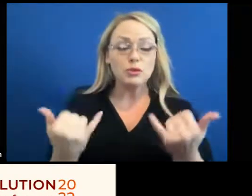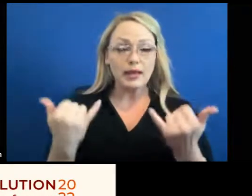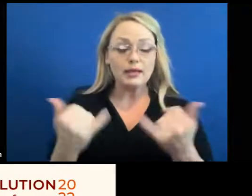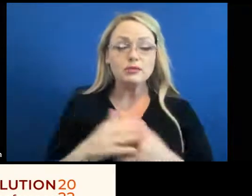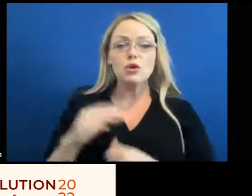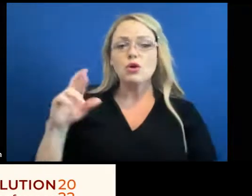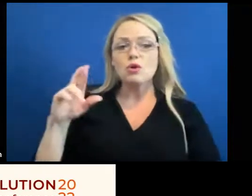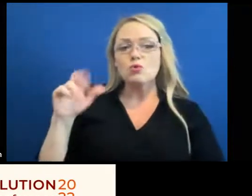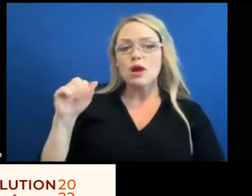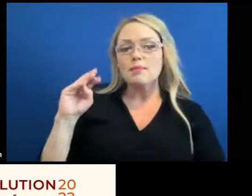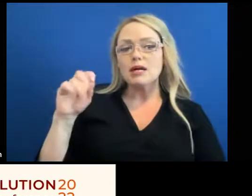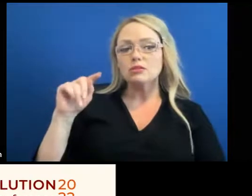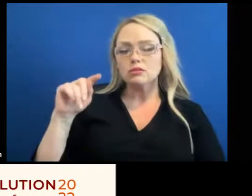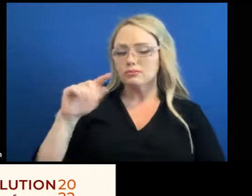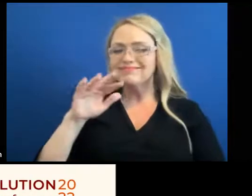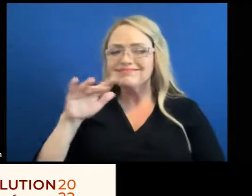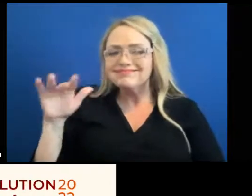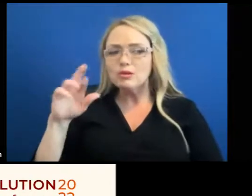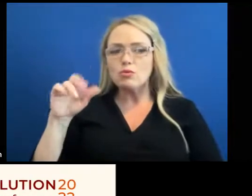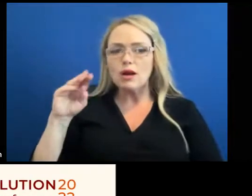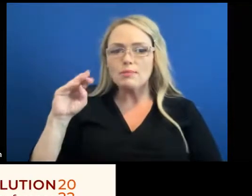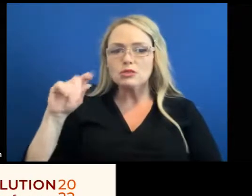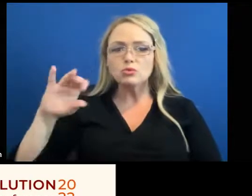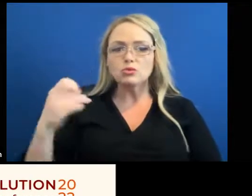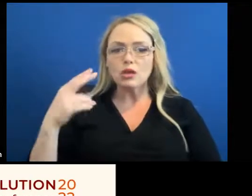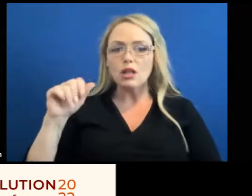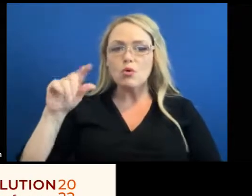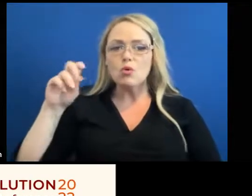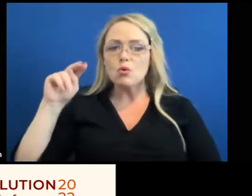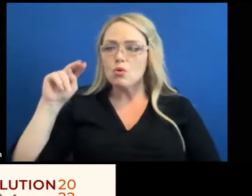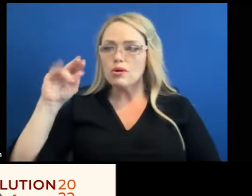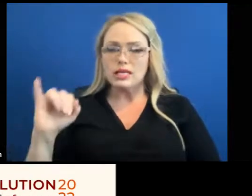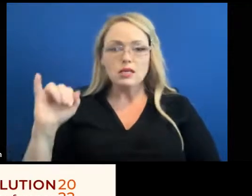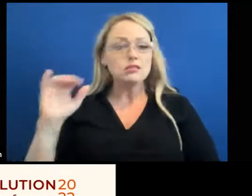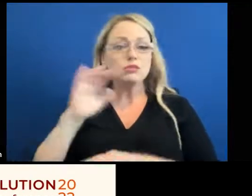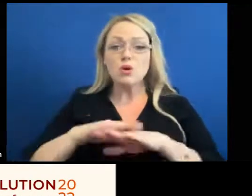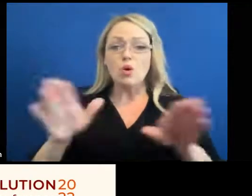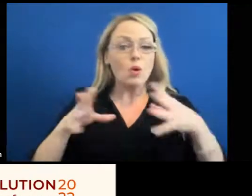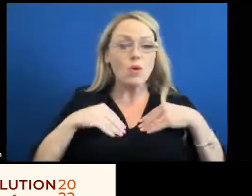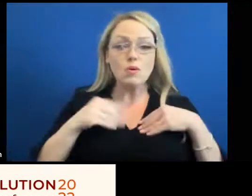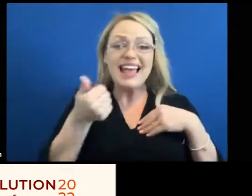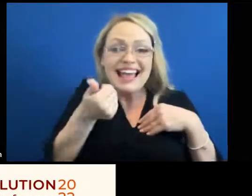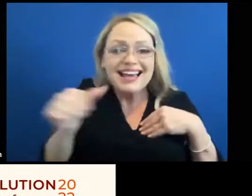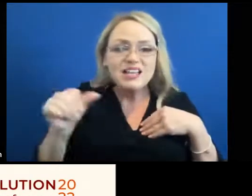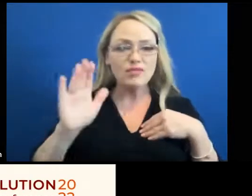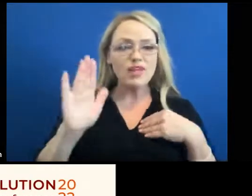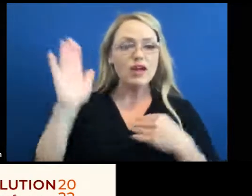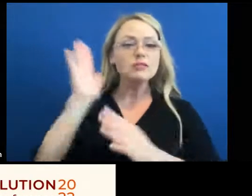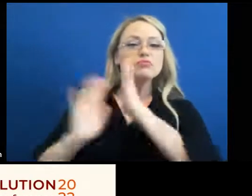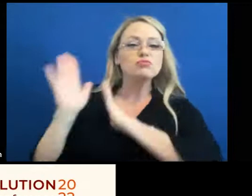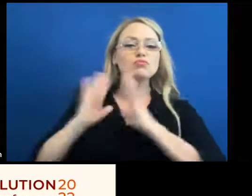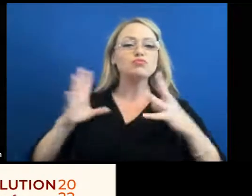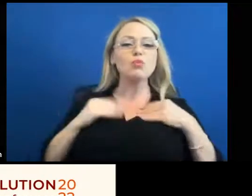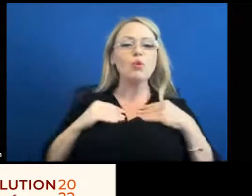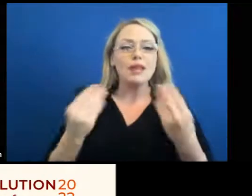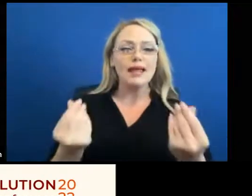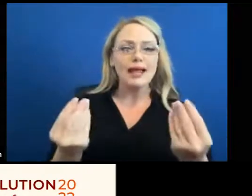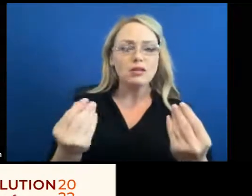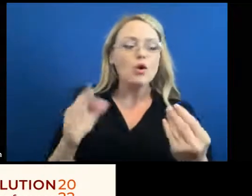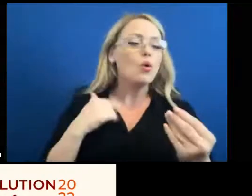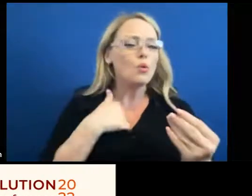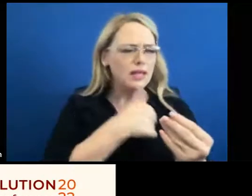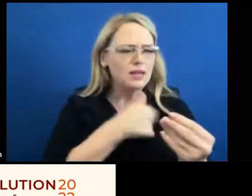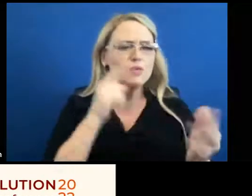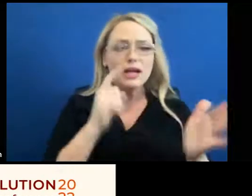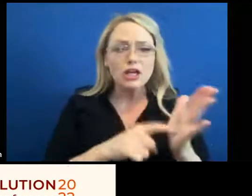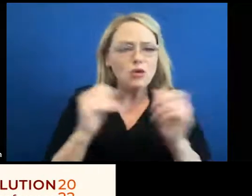Ramaytush Ohlone do not have ownership over any of their ancestral lands. We recognize that every member of